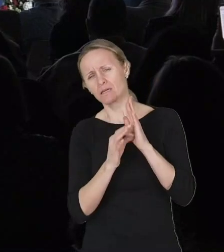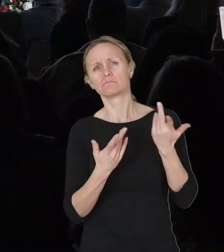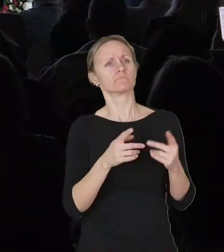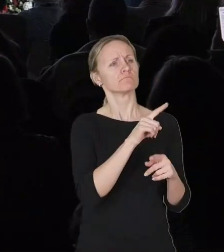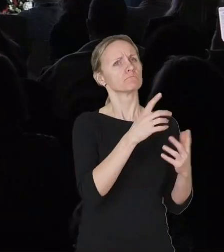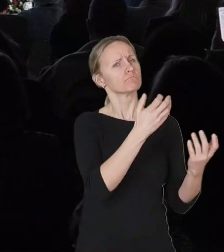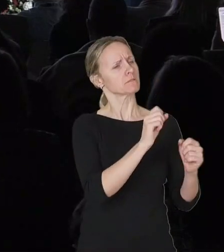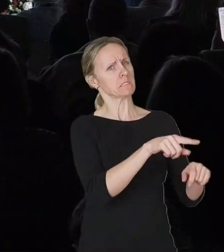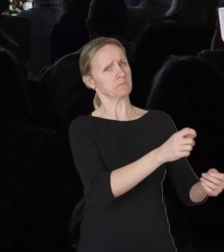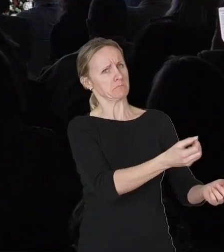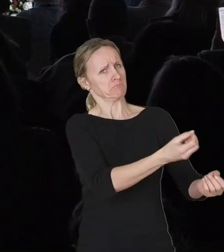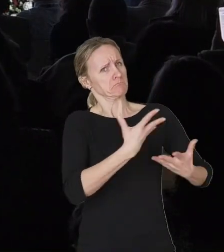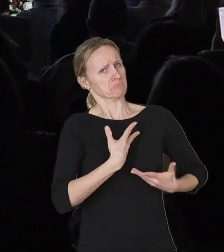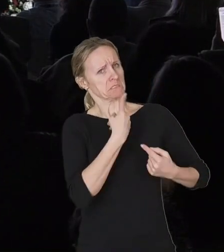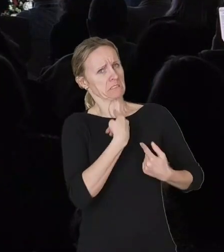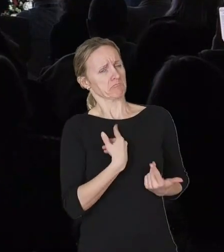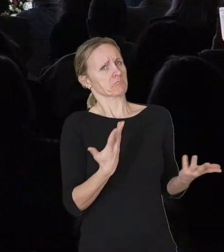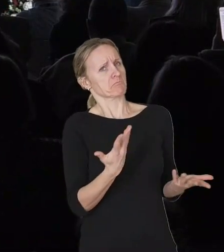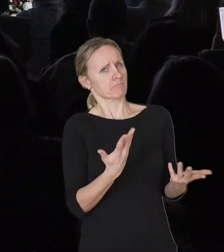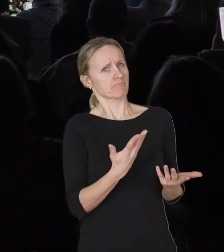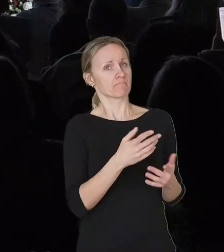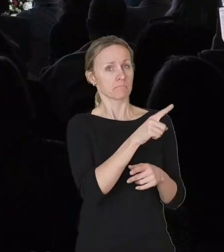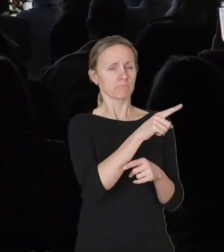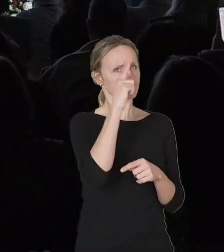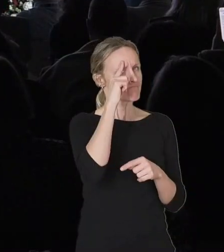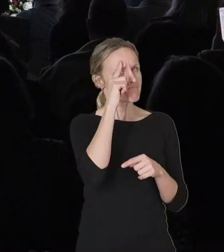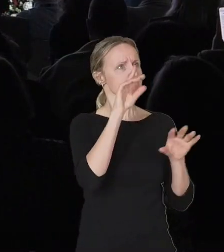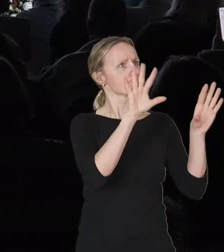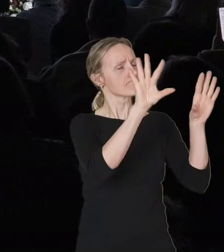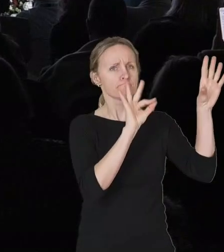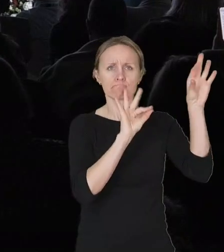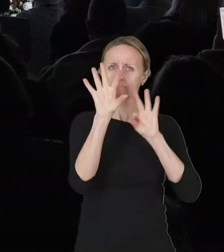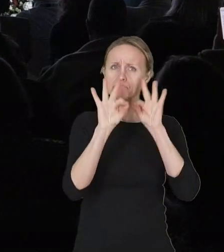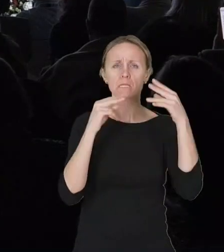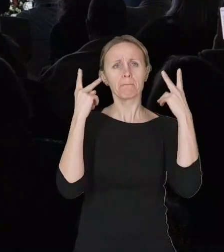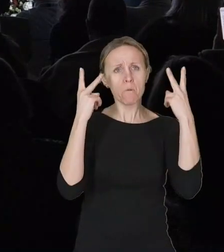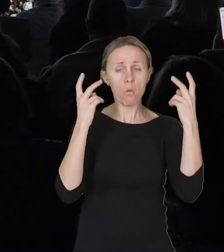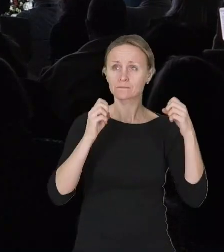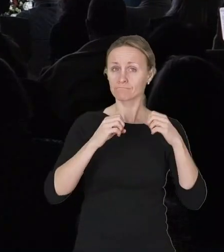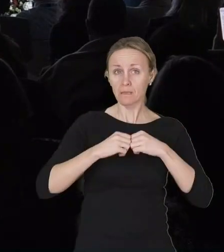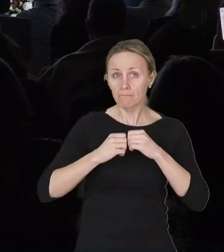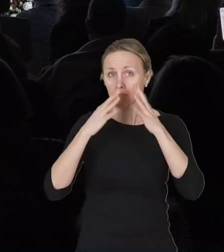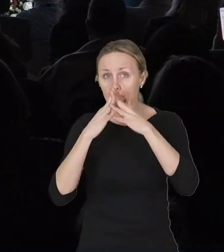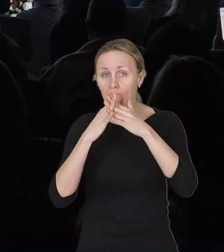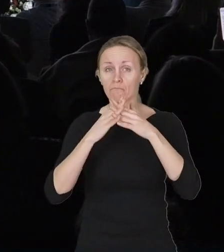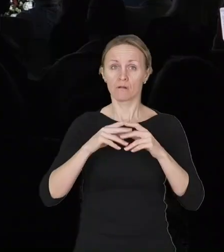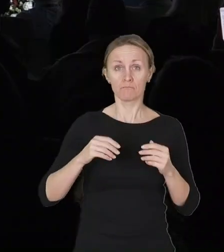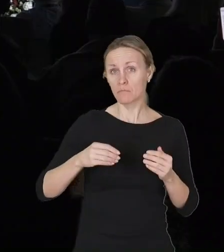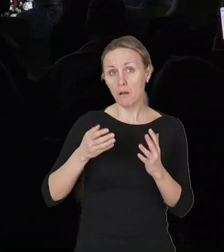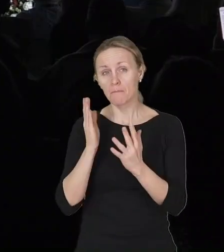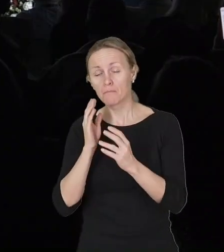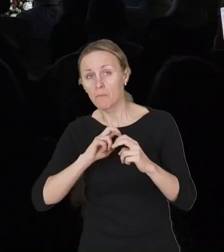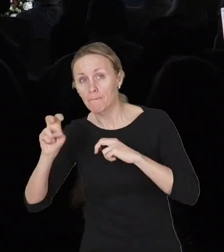how to build the strategies? I will give you an answer not just from the science perspective, but also from the